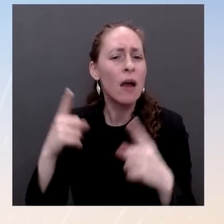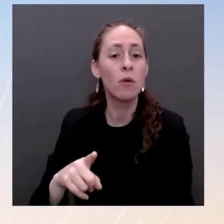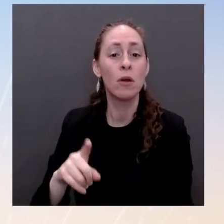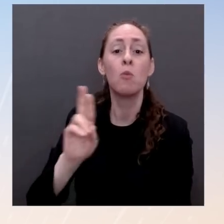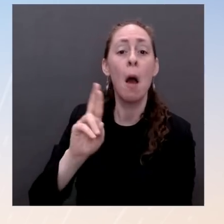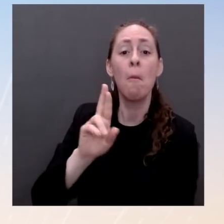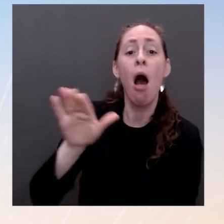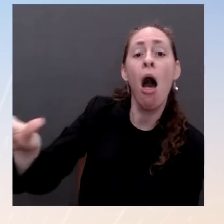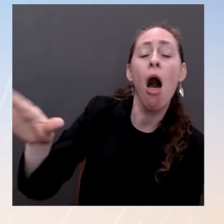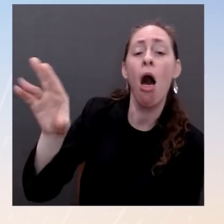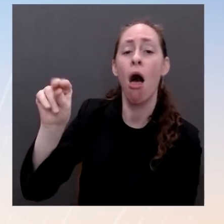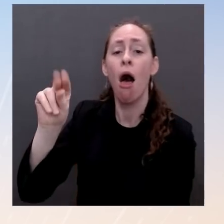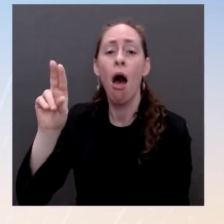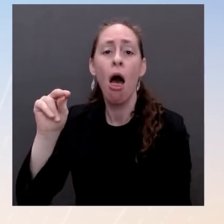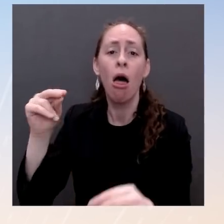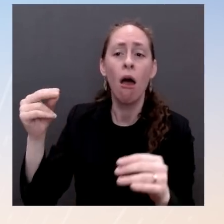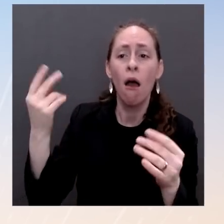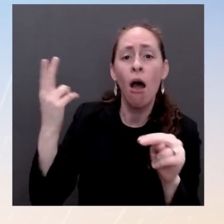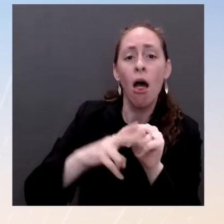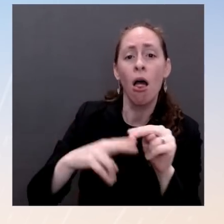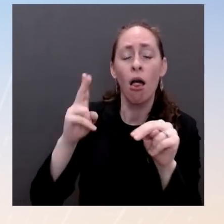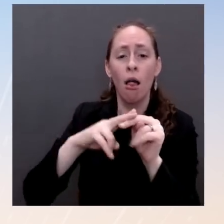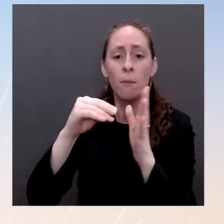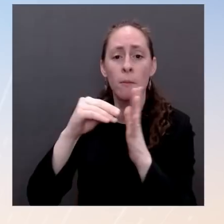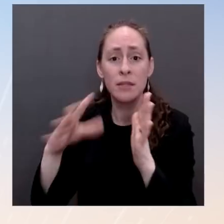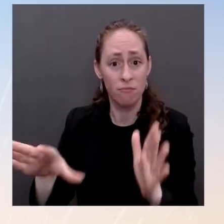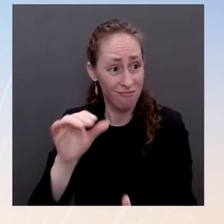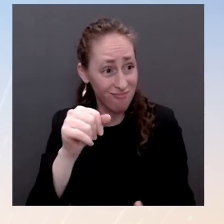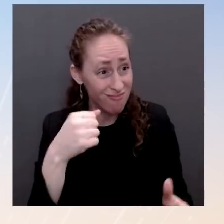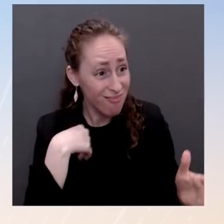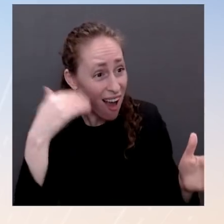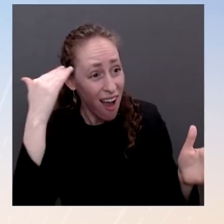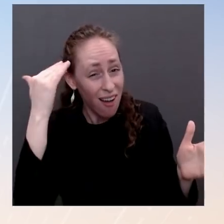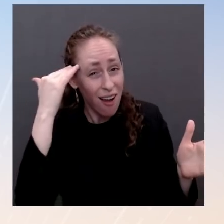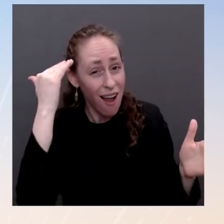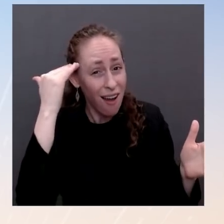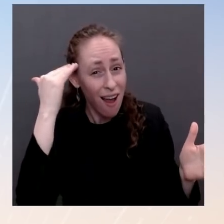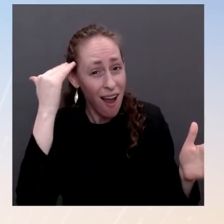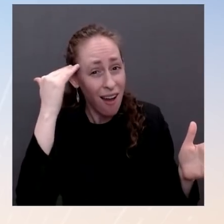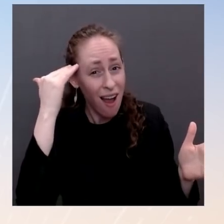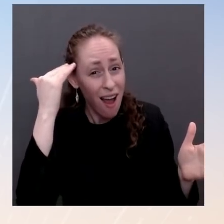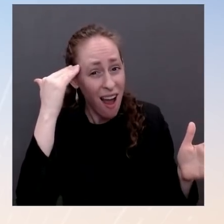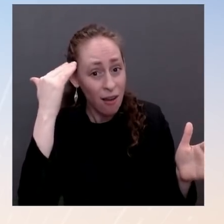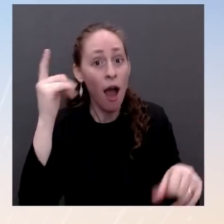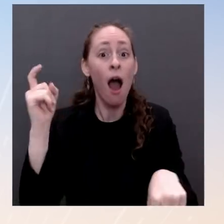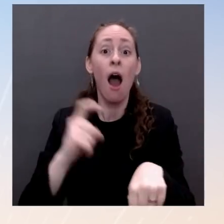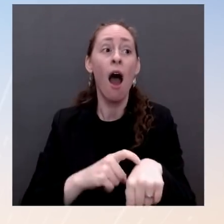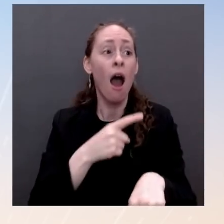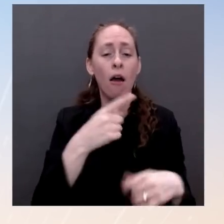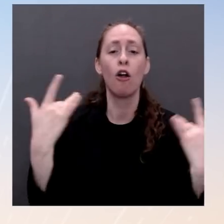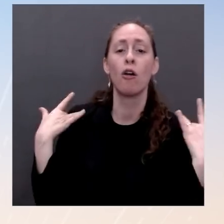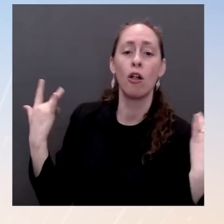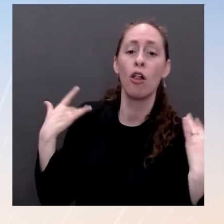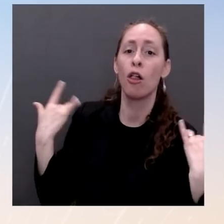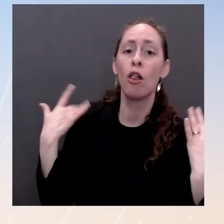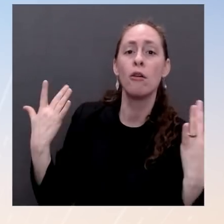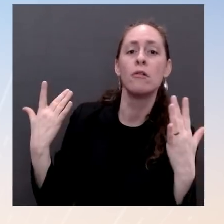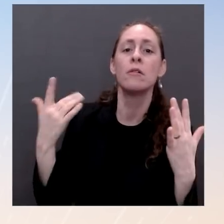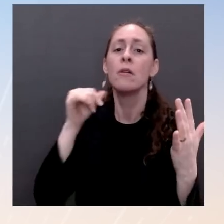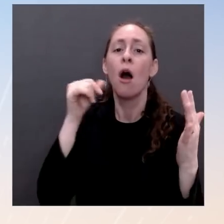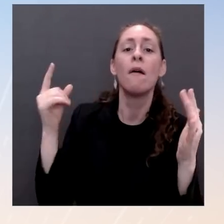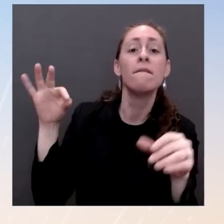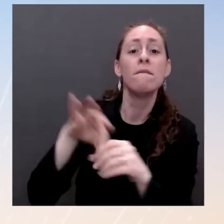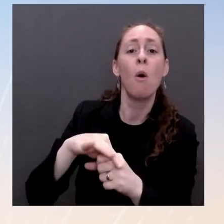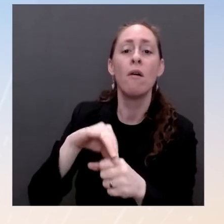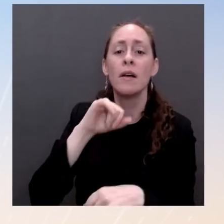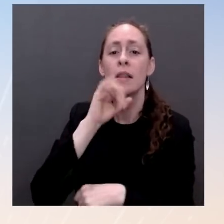agree. And then they're not even bothering to show up to even vote against these nominees to the Federal Reserve. What message is that sending to the American public?